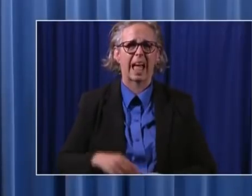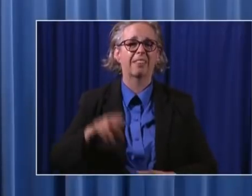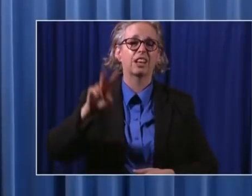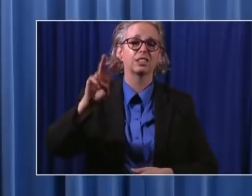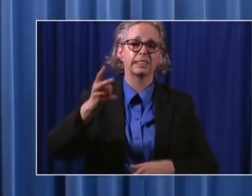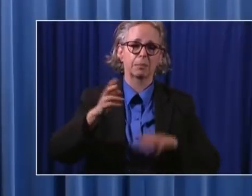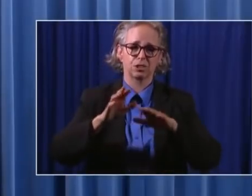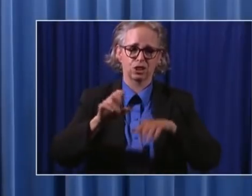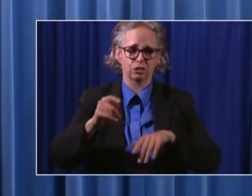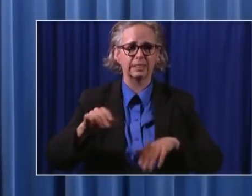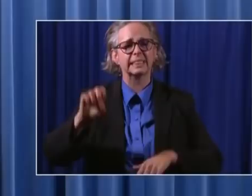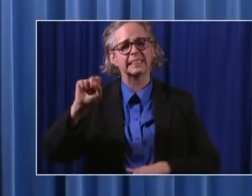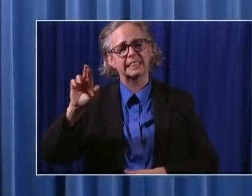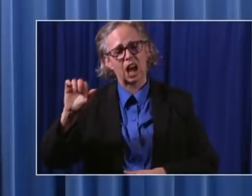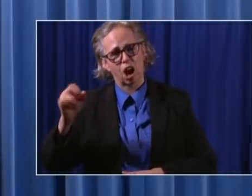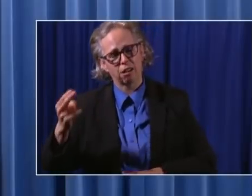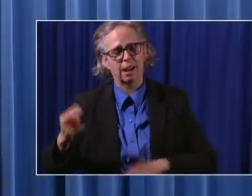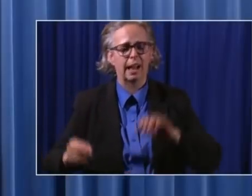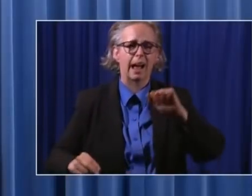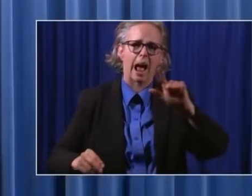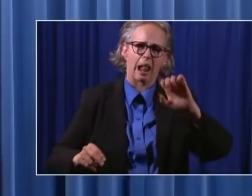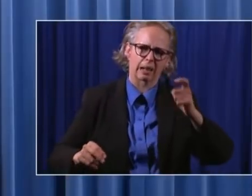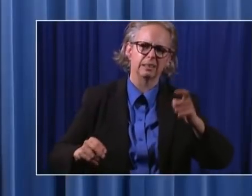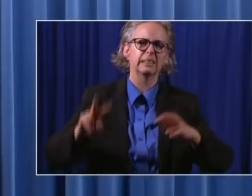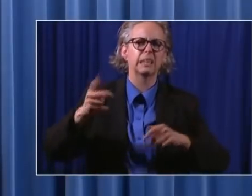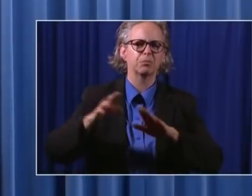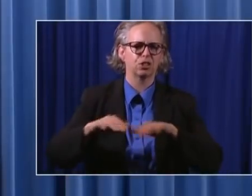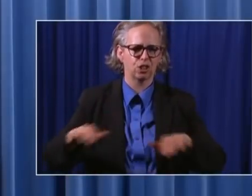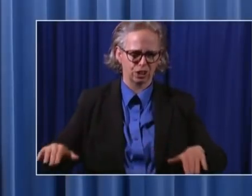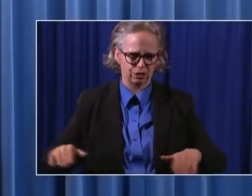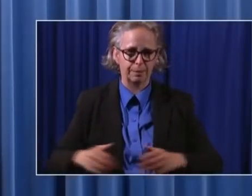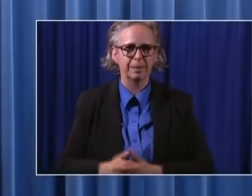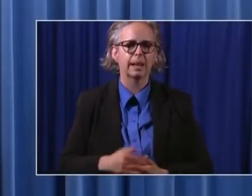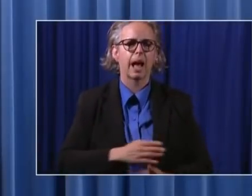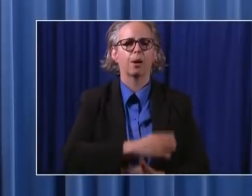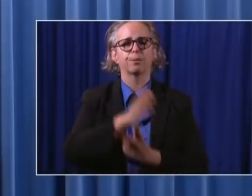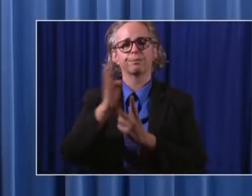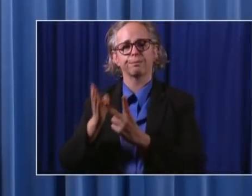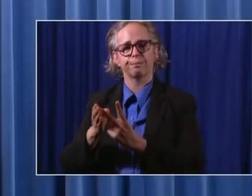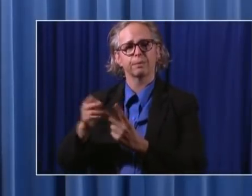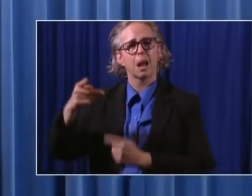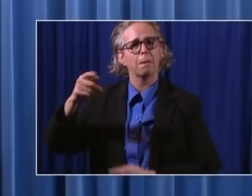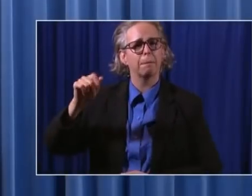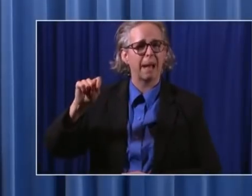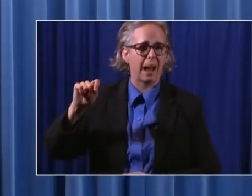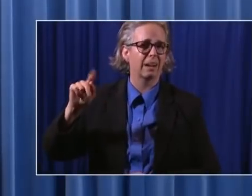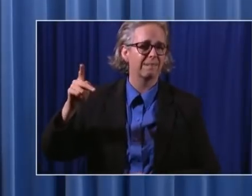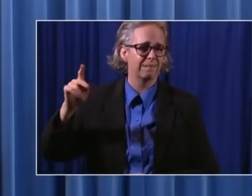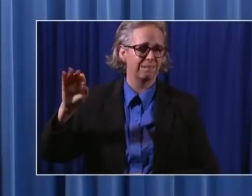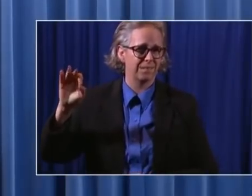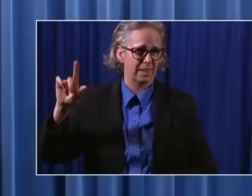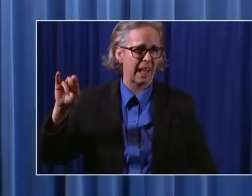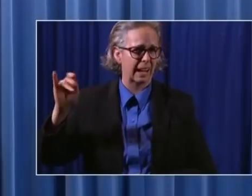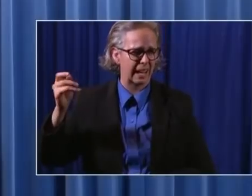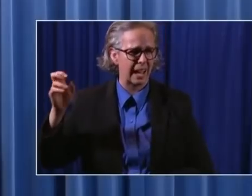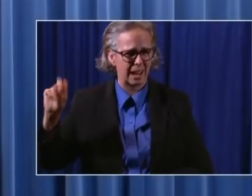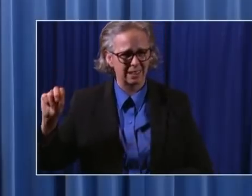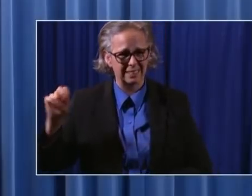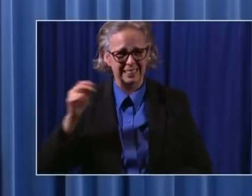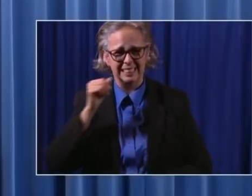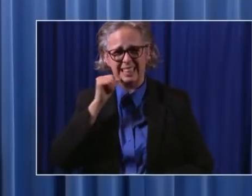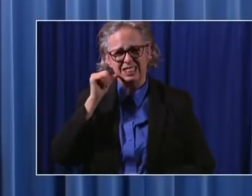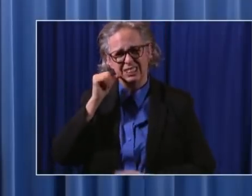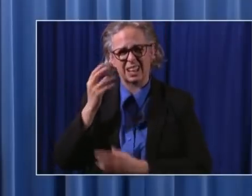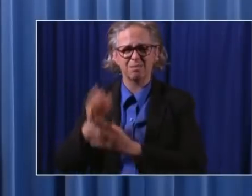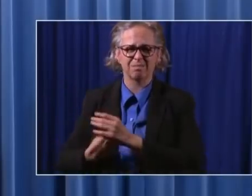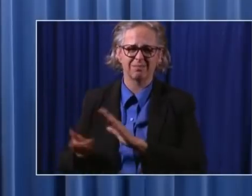Alex. Let me also talk about Pat Flanagan. Pat died yesterday. Lawyer in Dayton, partner